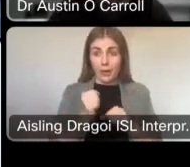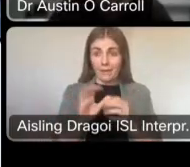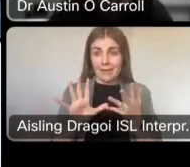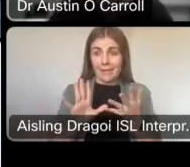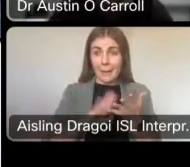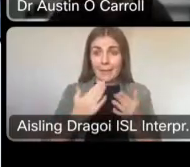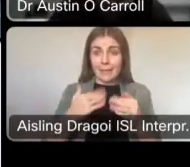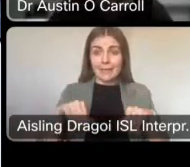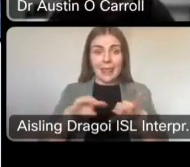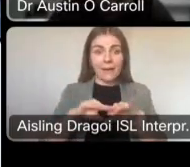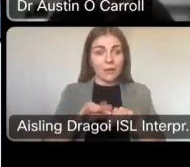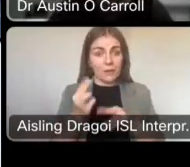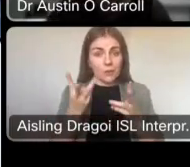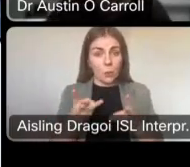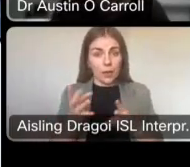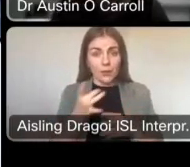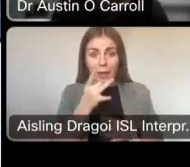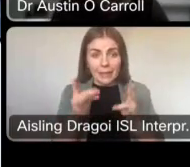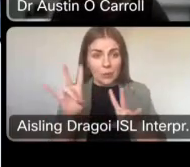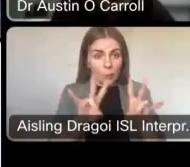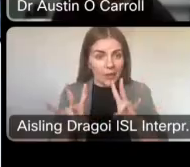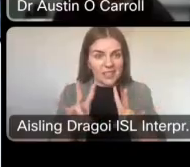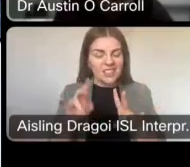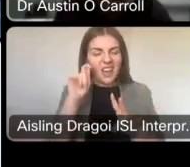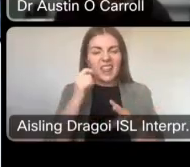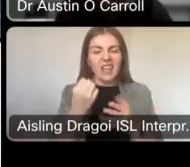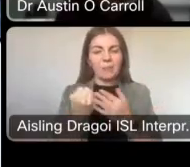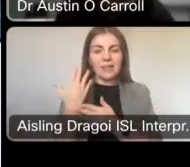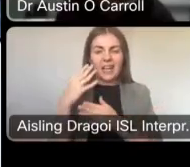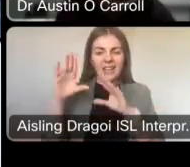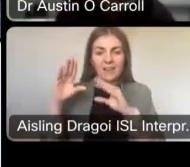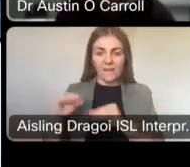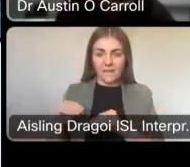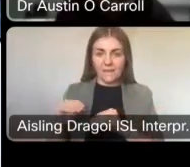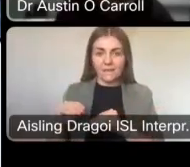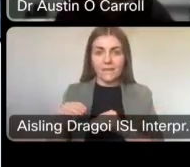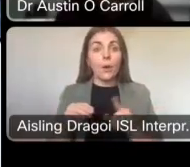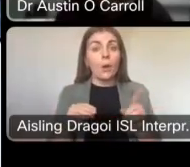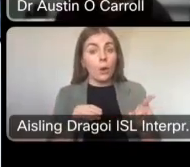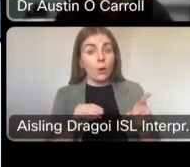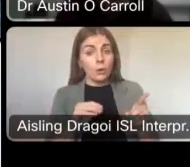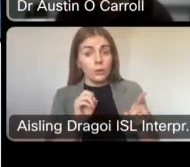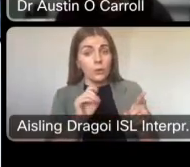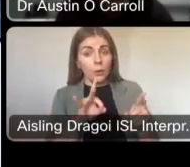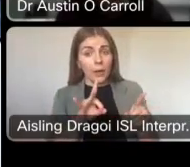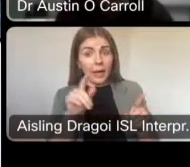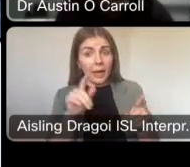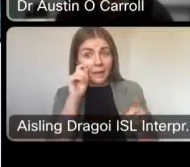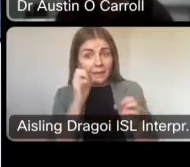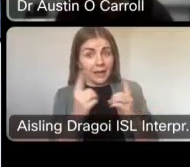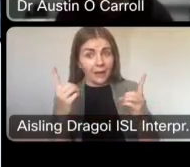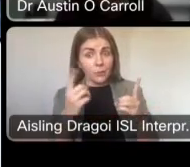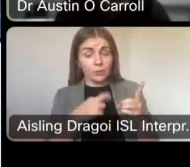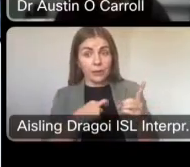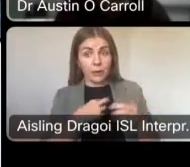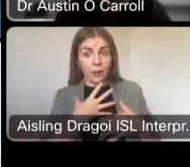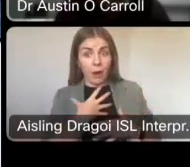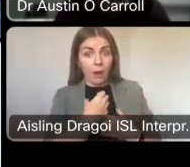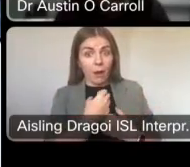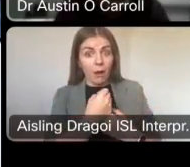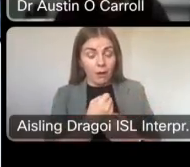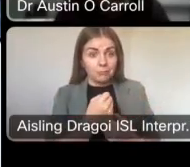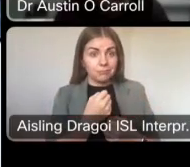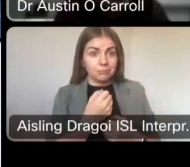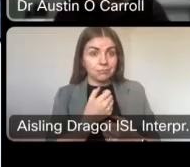ask questions. I actually won't go through the extra slides. You're okay, Austin. I think everyone's very captivated by your